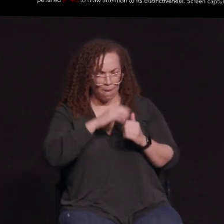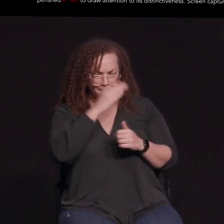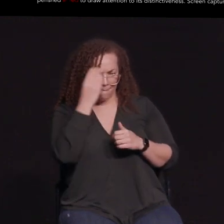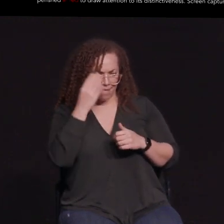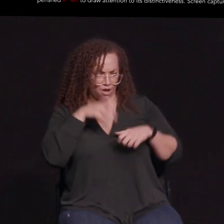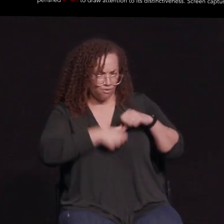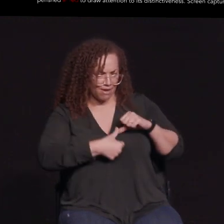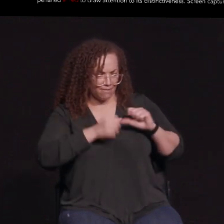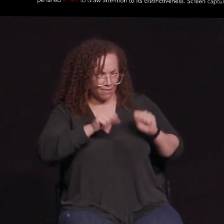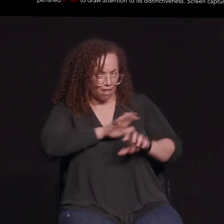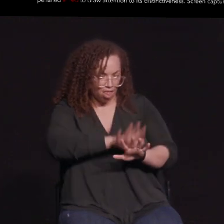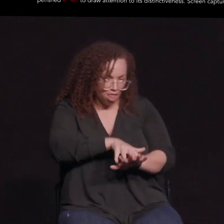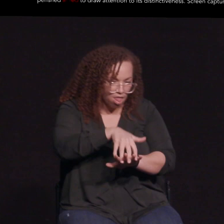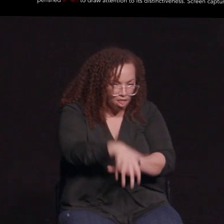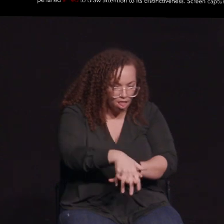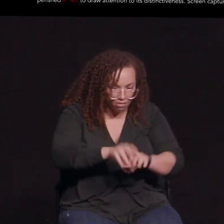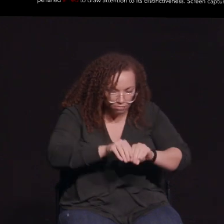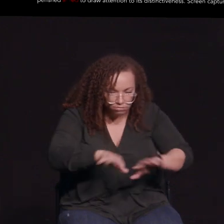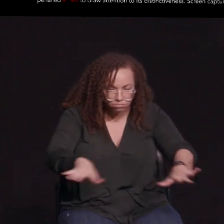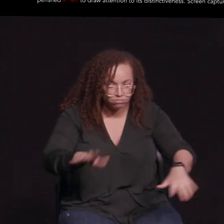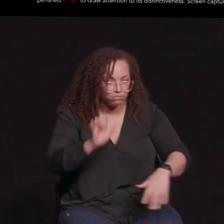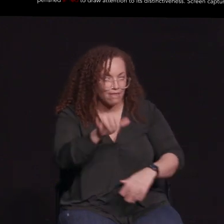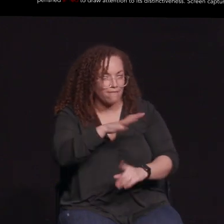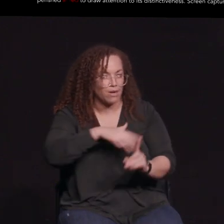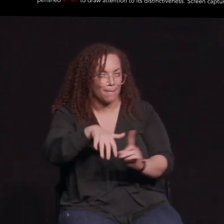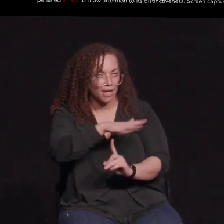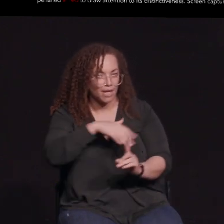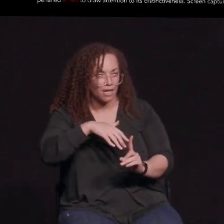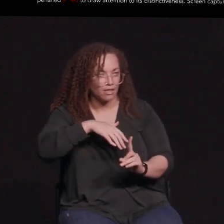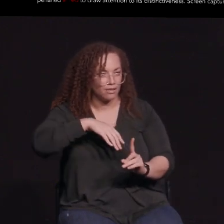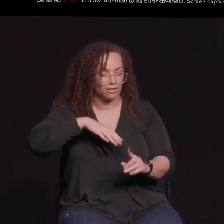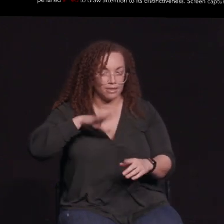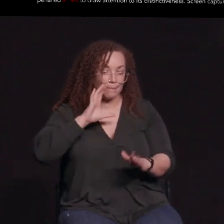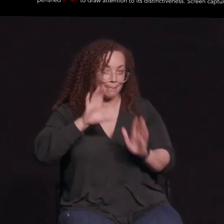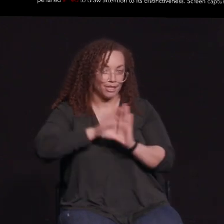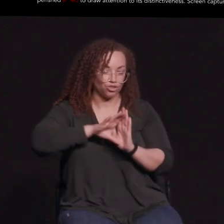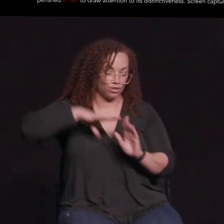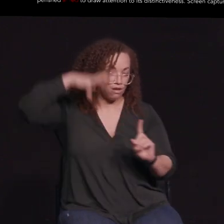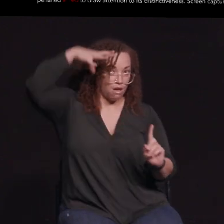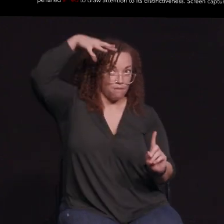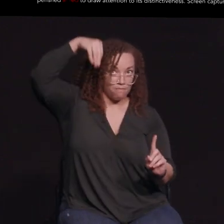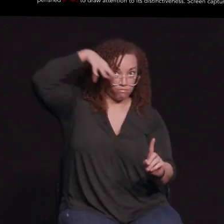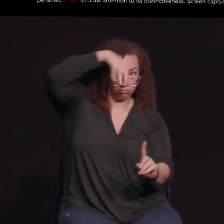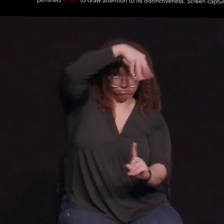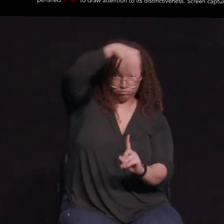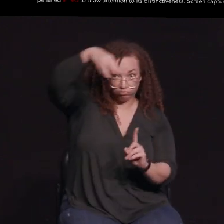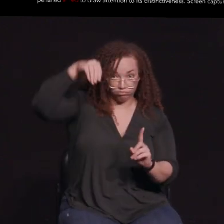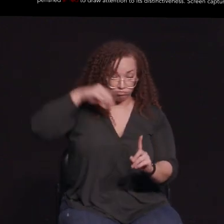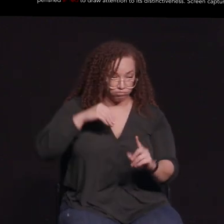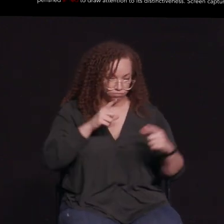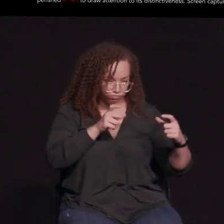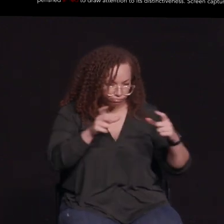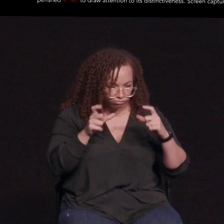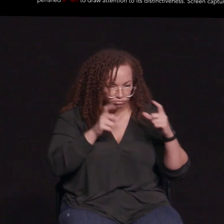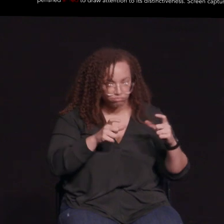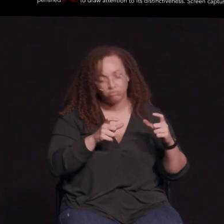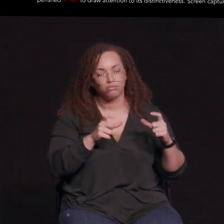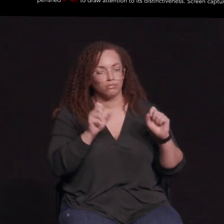so that satellites and space can identify scenes of lethal violence and